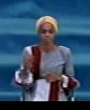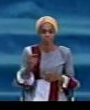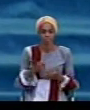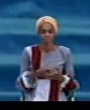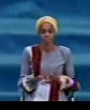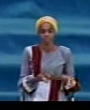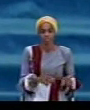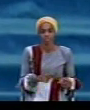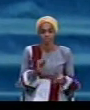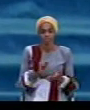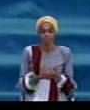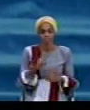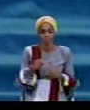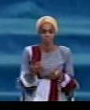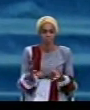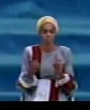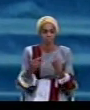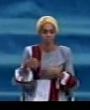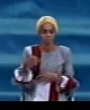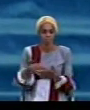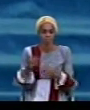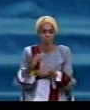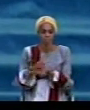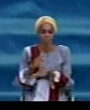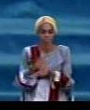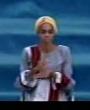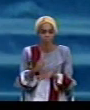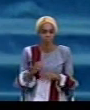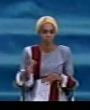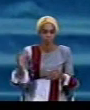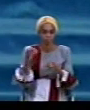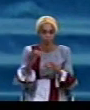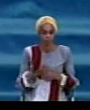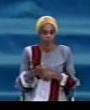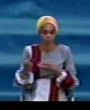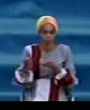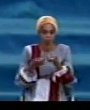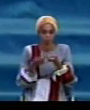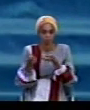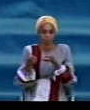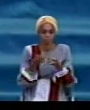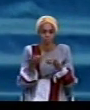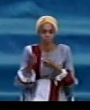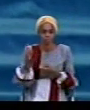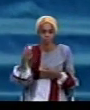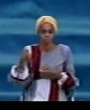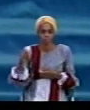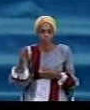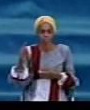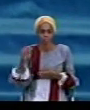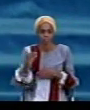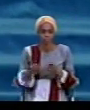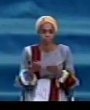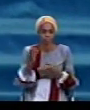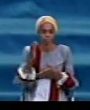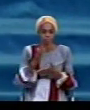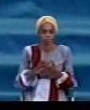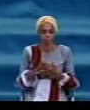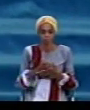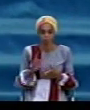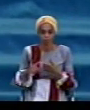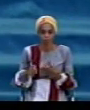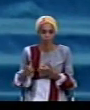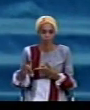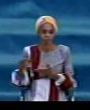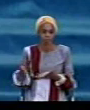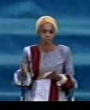this evening, I took bike from Akpata bus stop to Mokola. So on